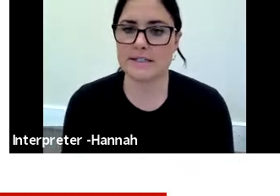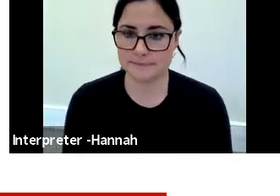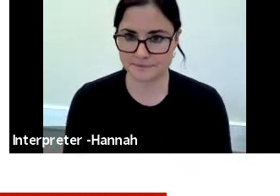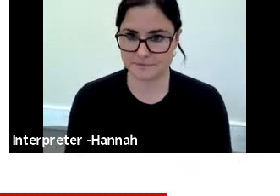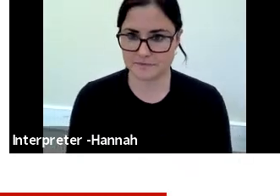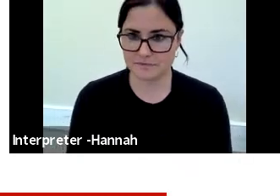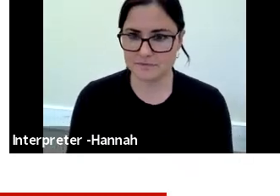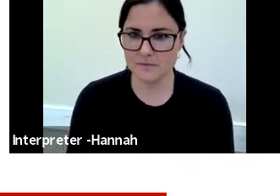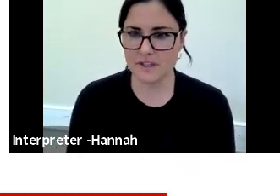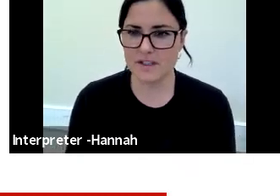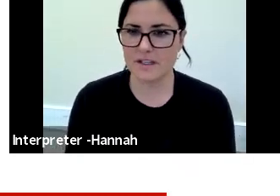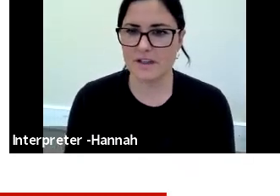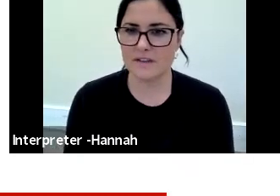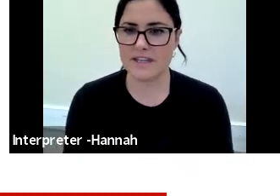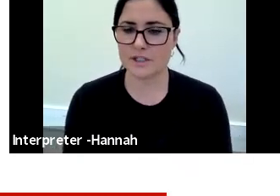and